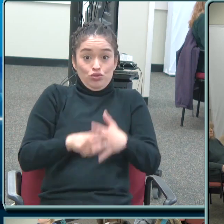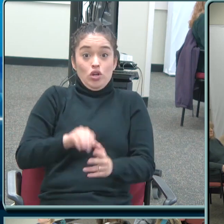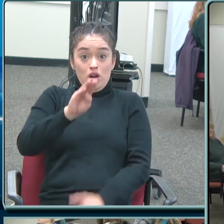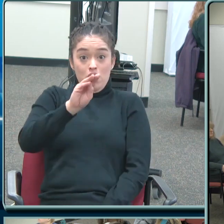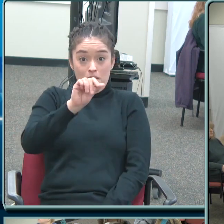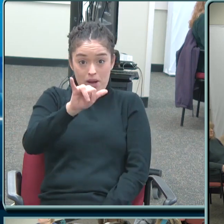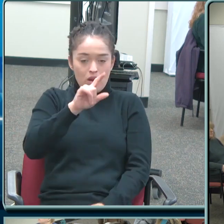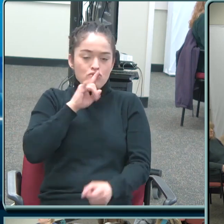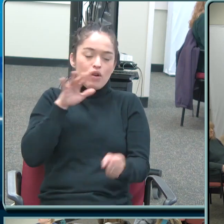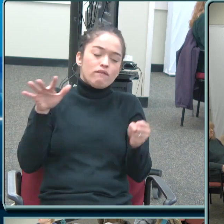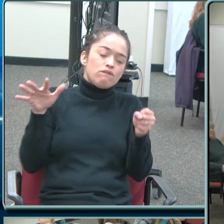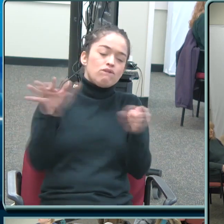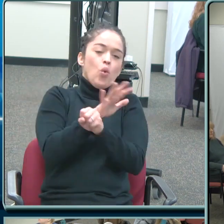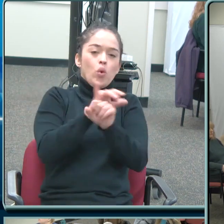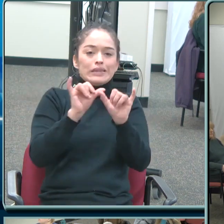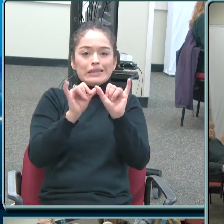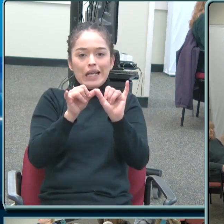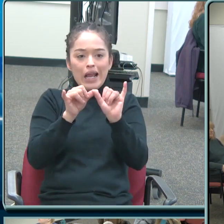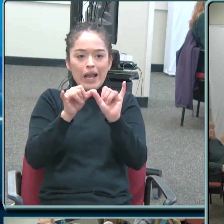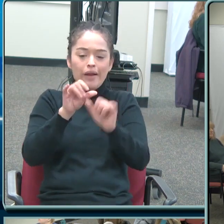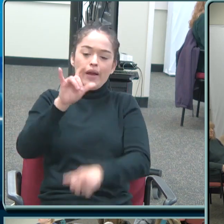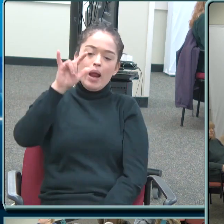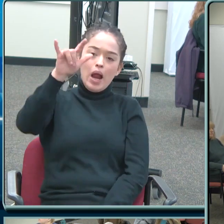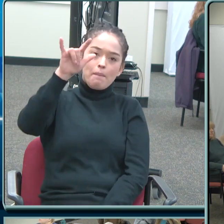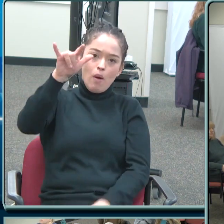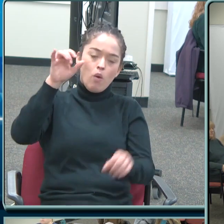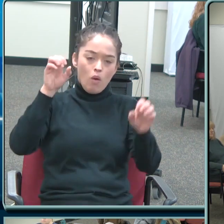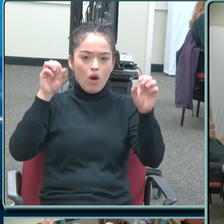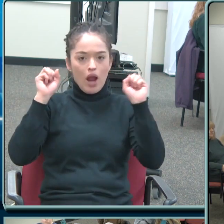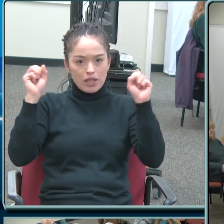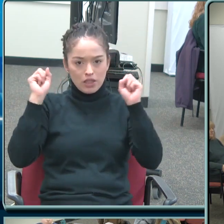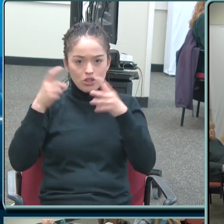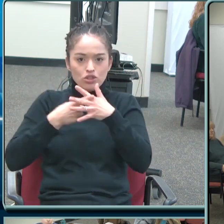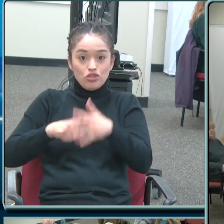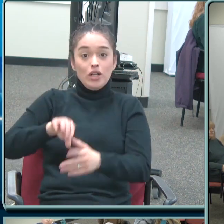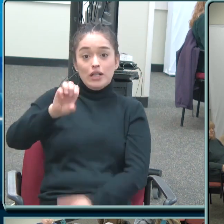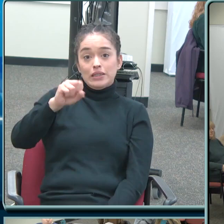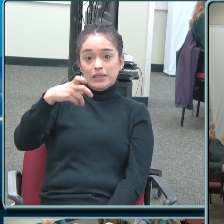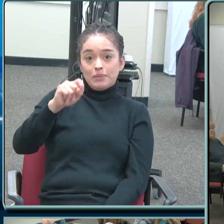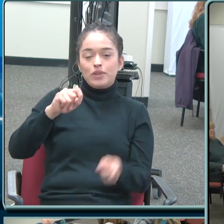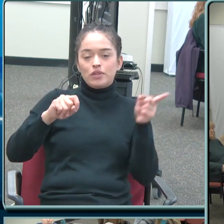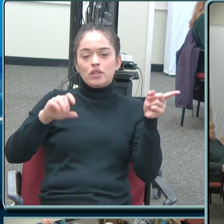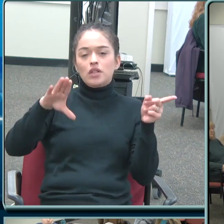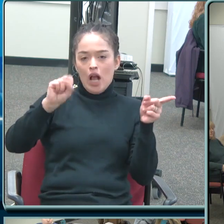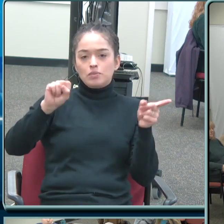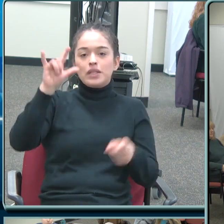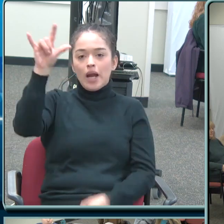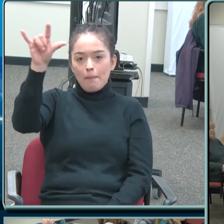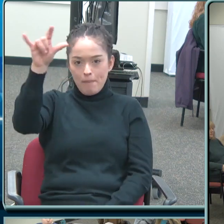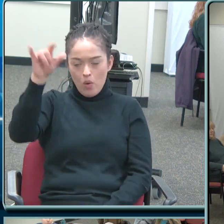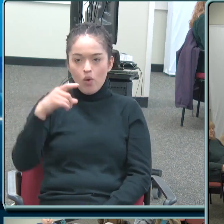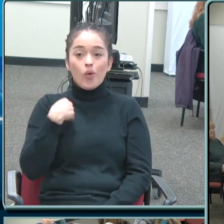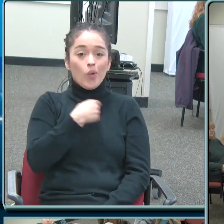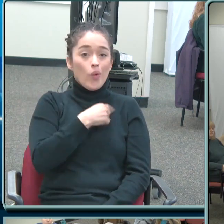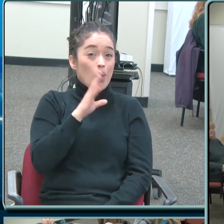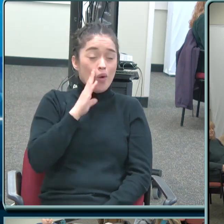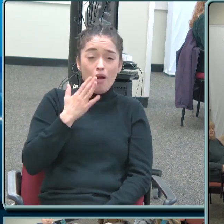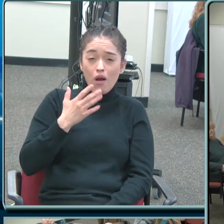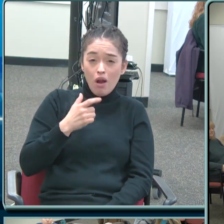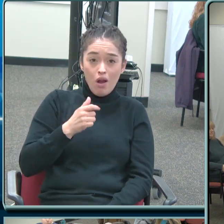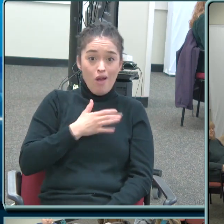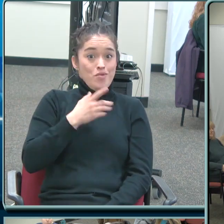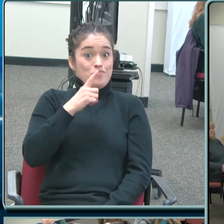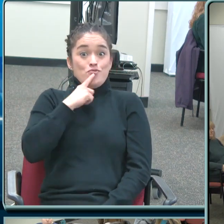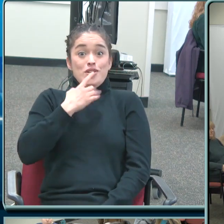the full-scale airport exercise in September at Colorado Springs Airport. We're also proud to be